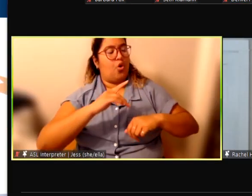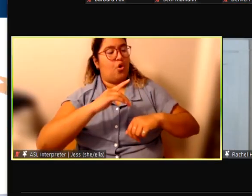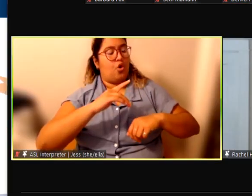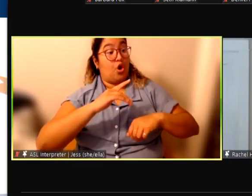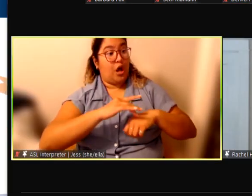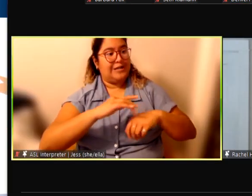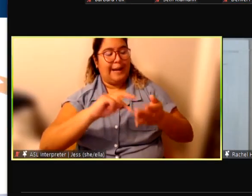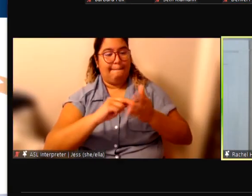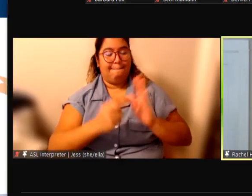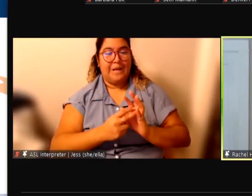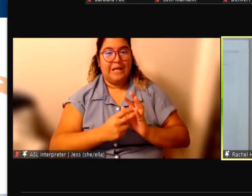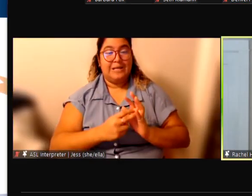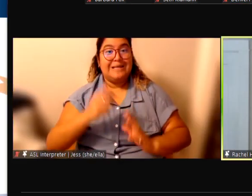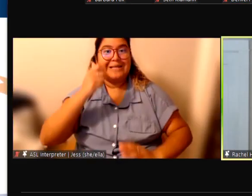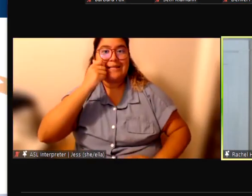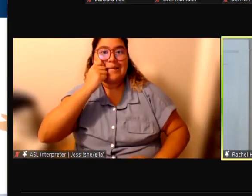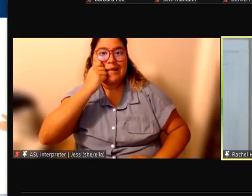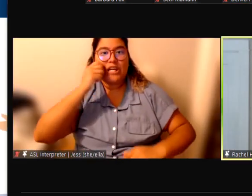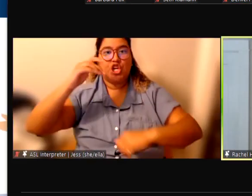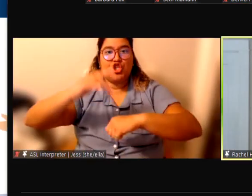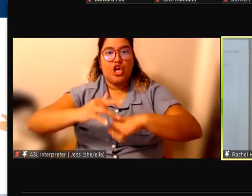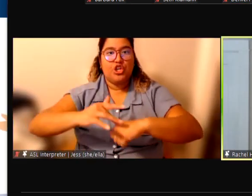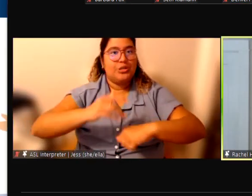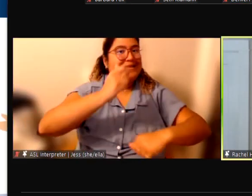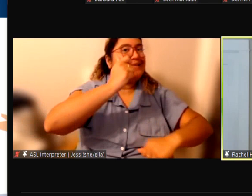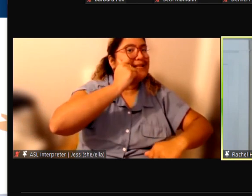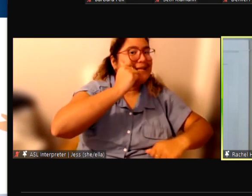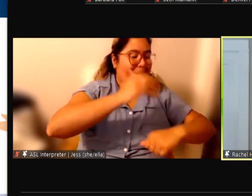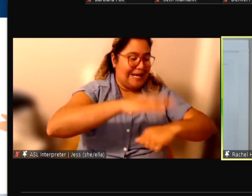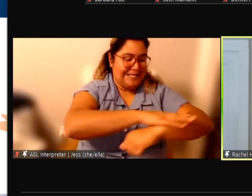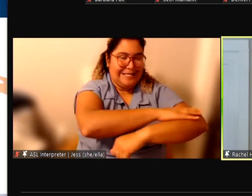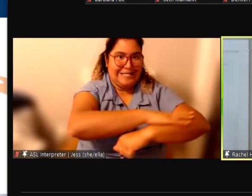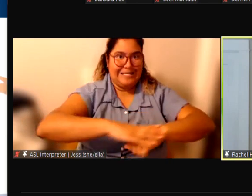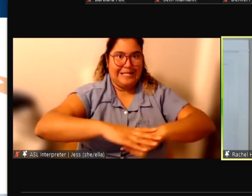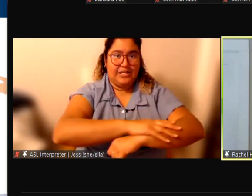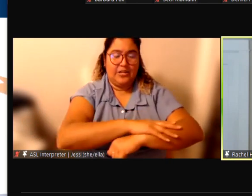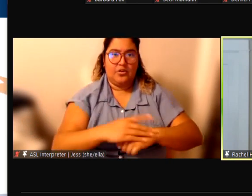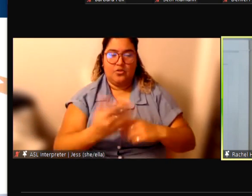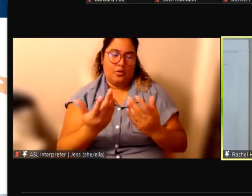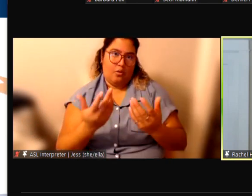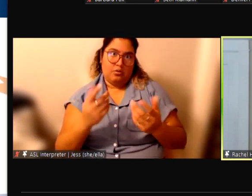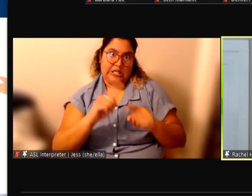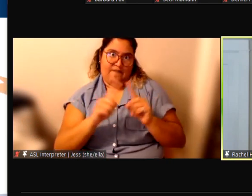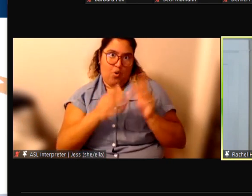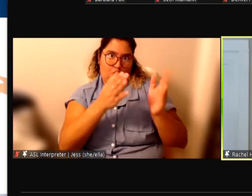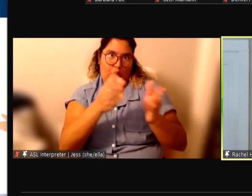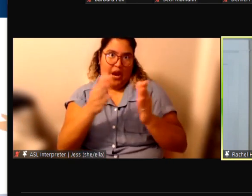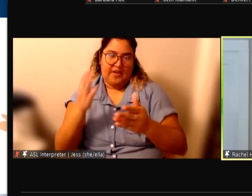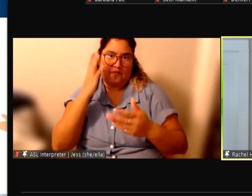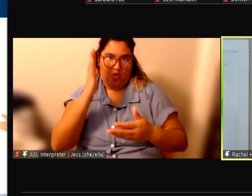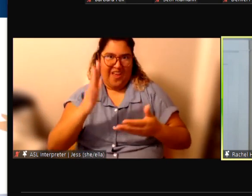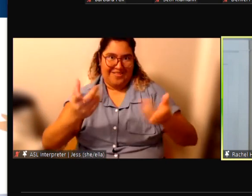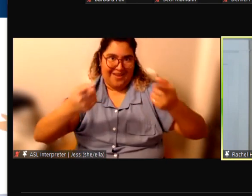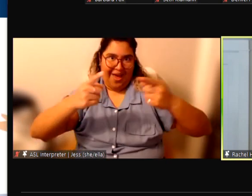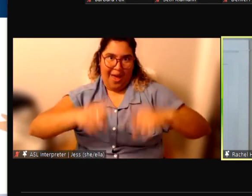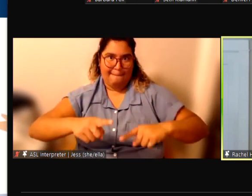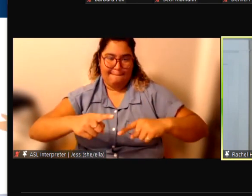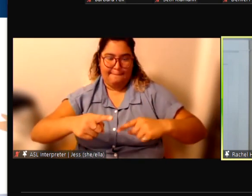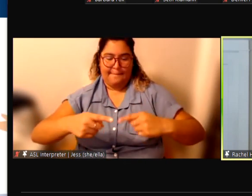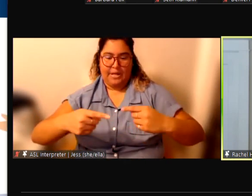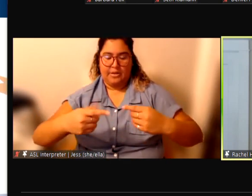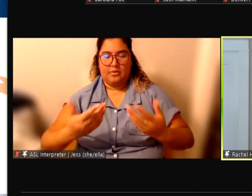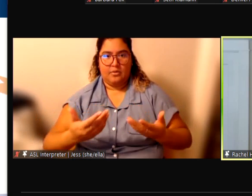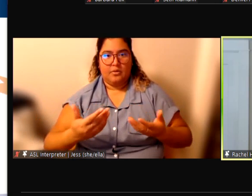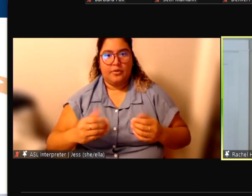there are, I think, lots of different opportunities for close physical contact to occur between individuals. So